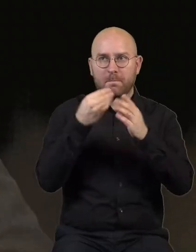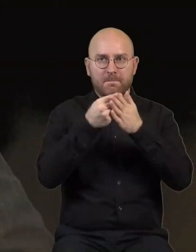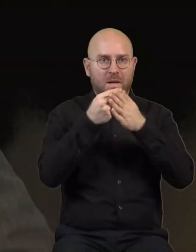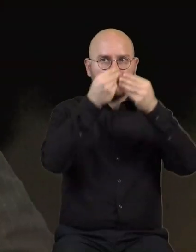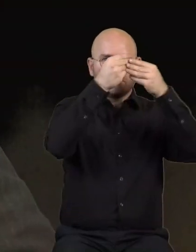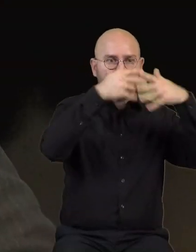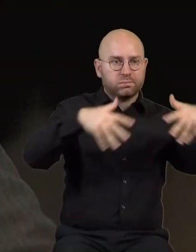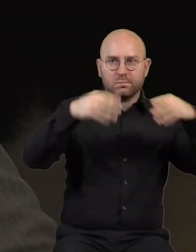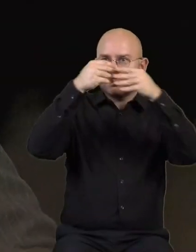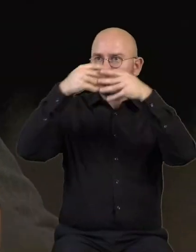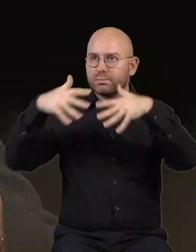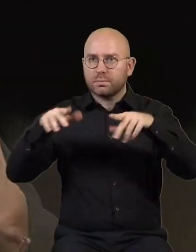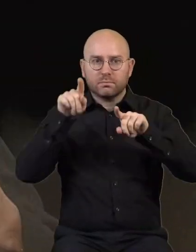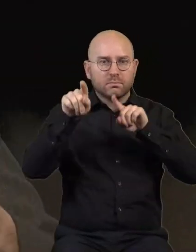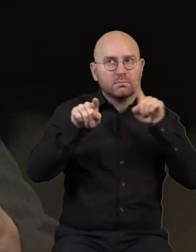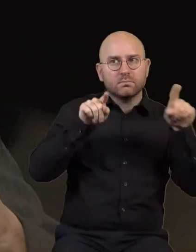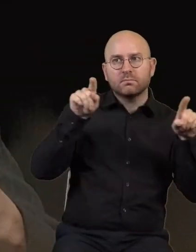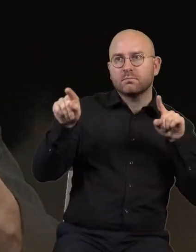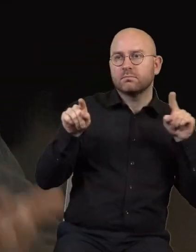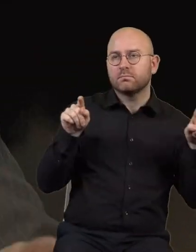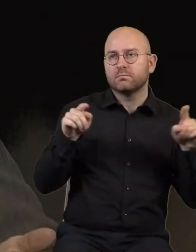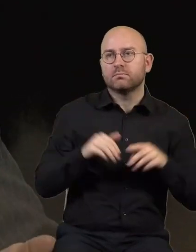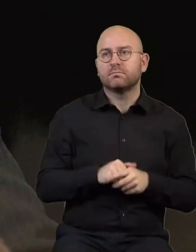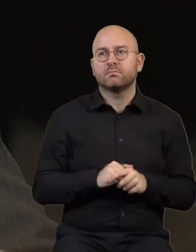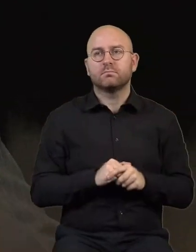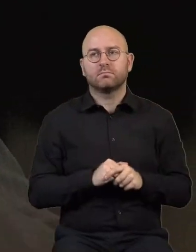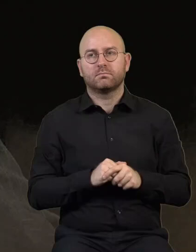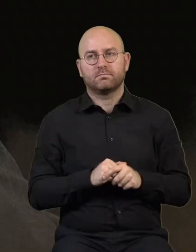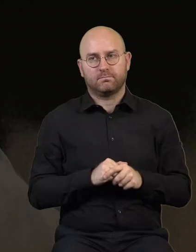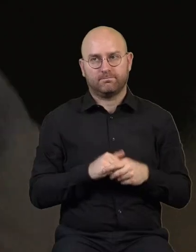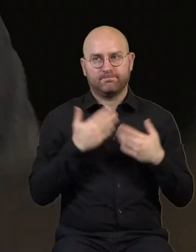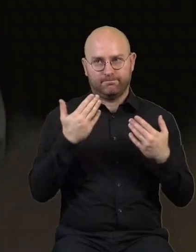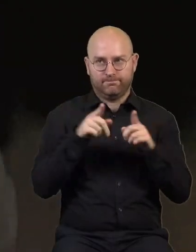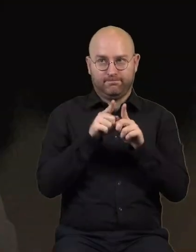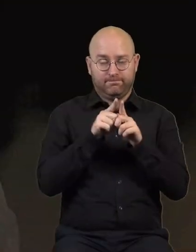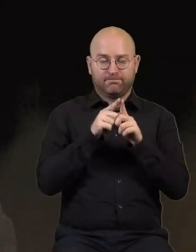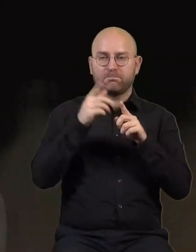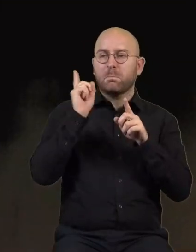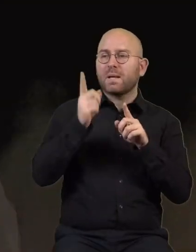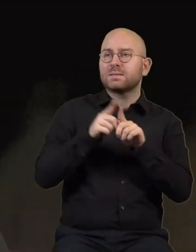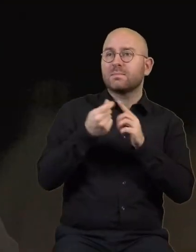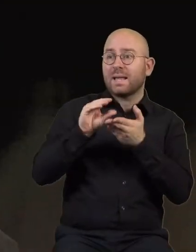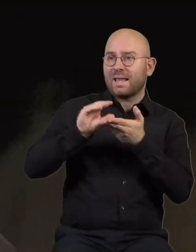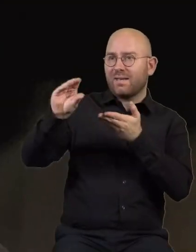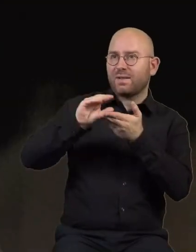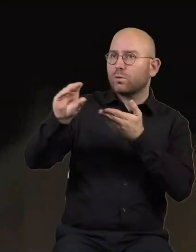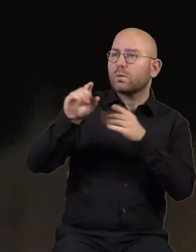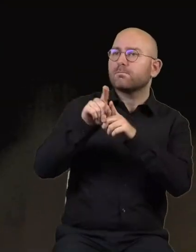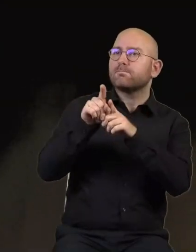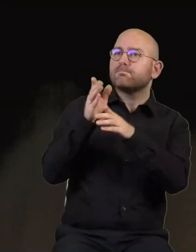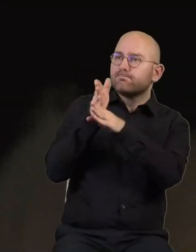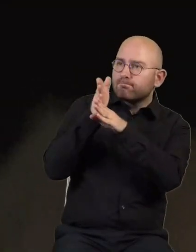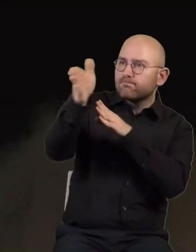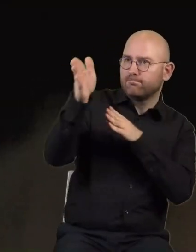national programs are national-based programs are very interesting, because, the European sets the conditions and